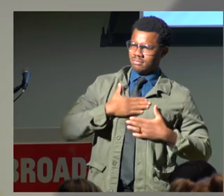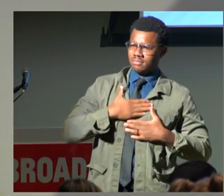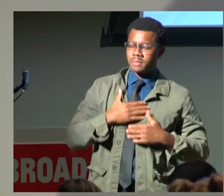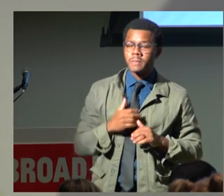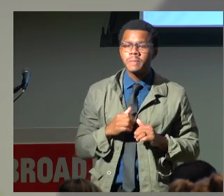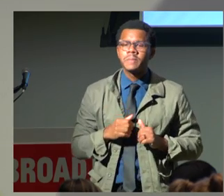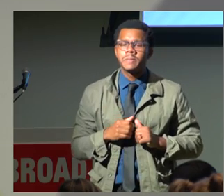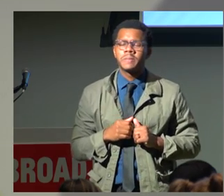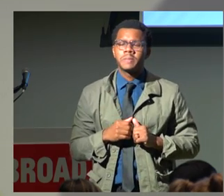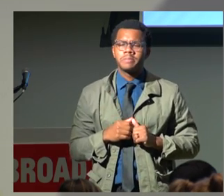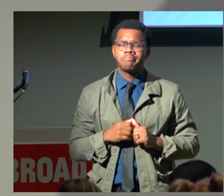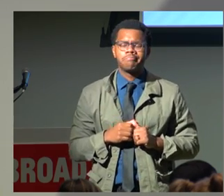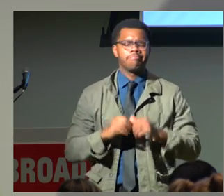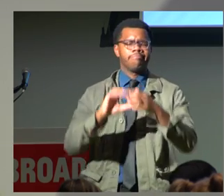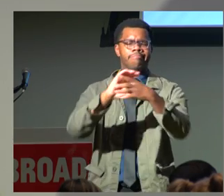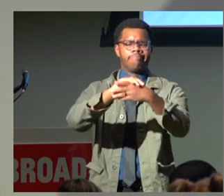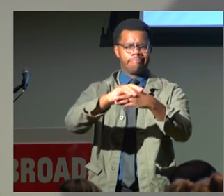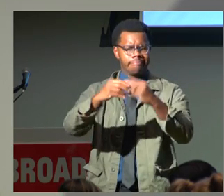very, very clear.